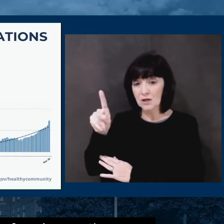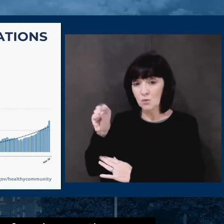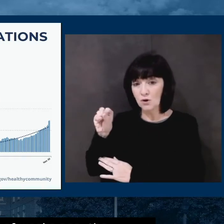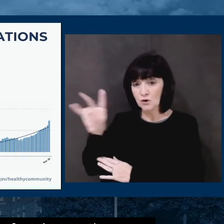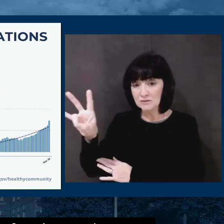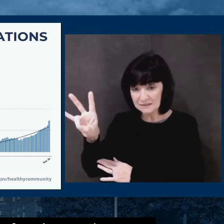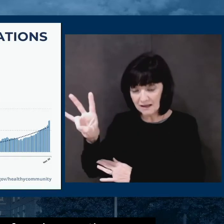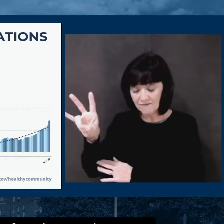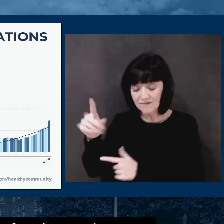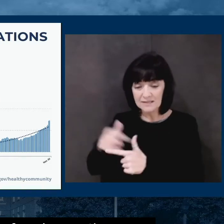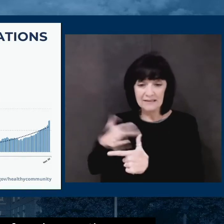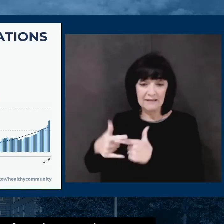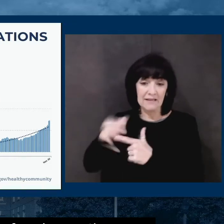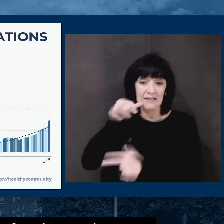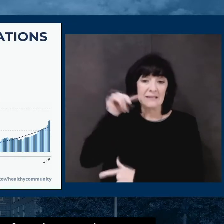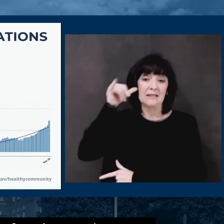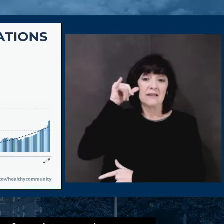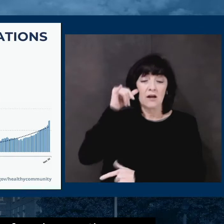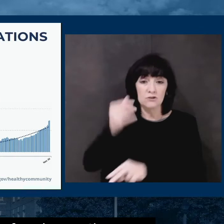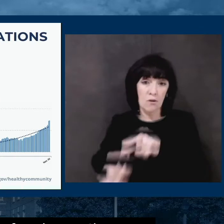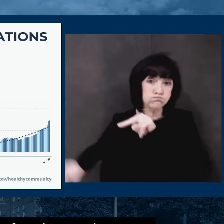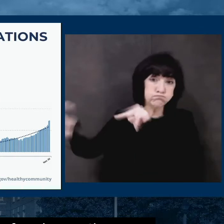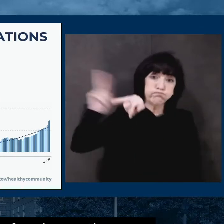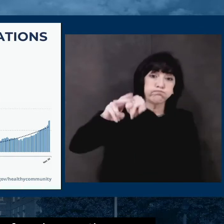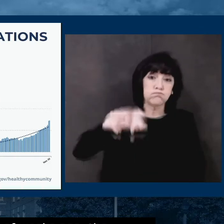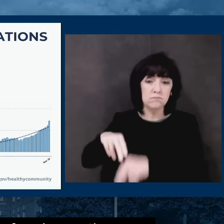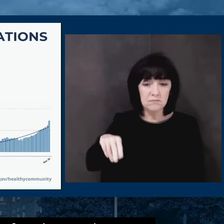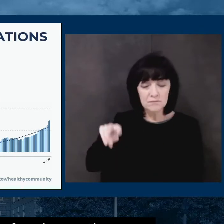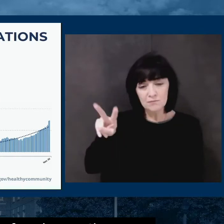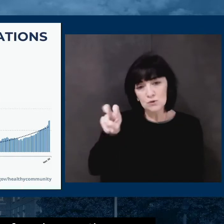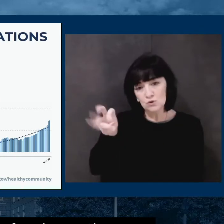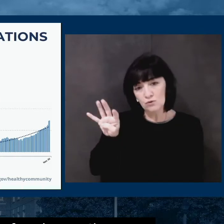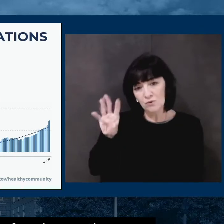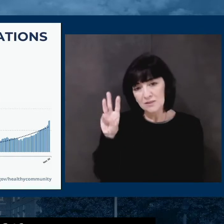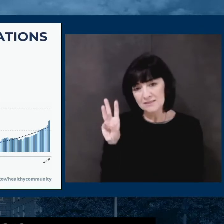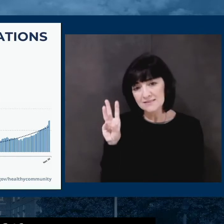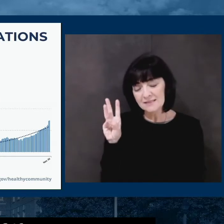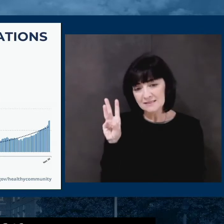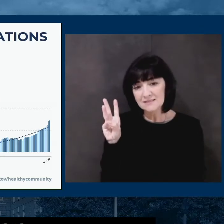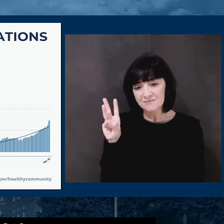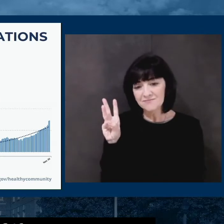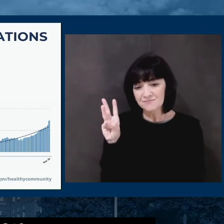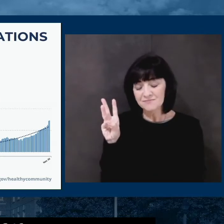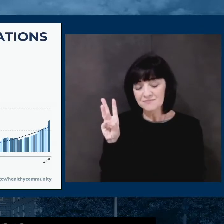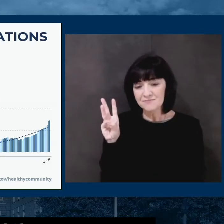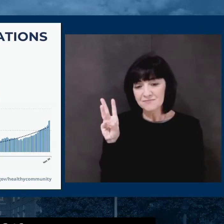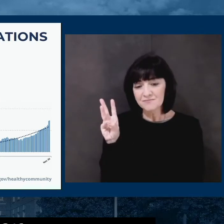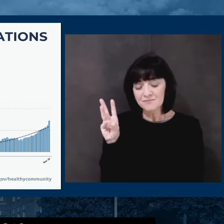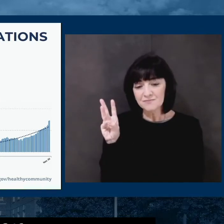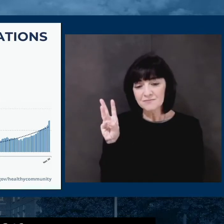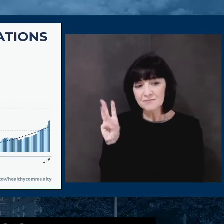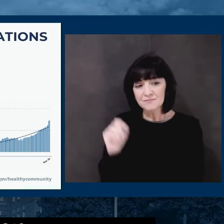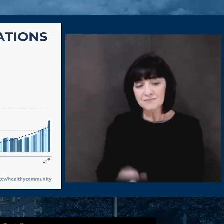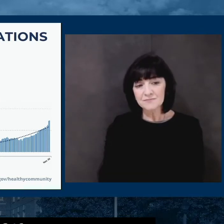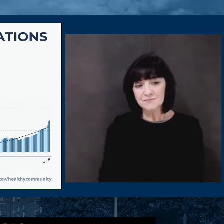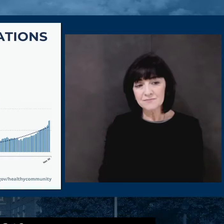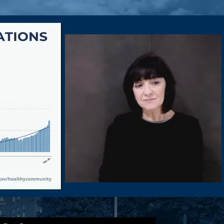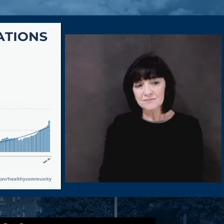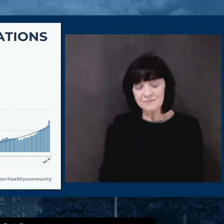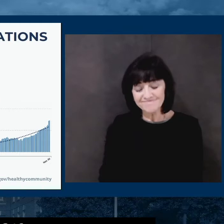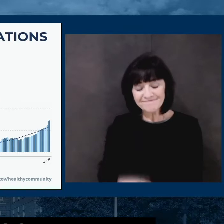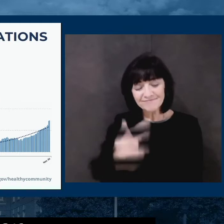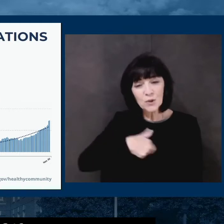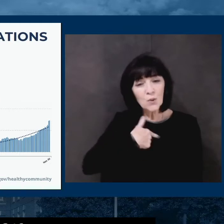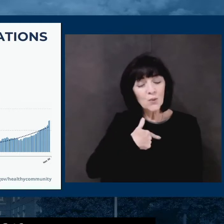at 246. We do have one of the as we talked